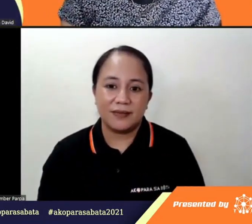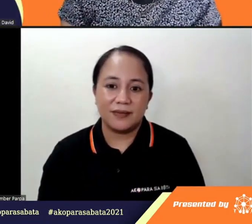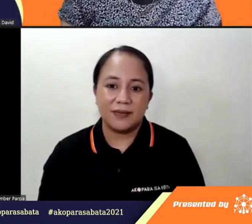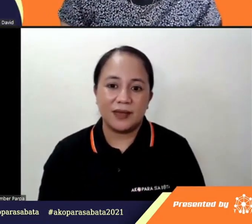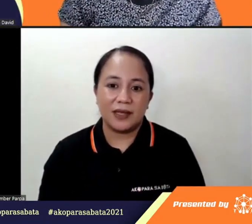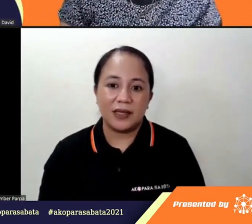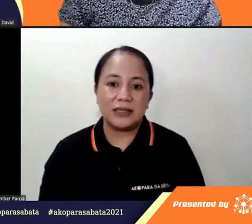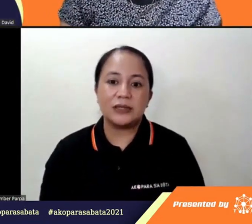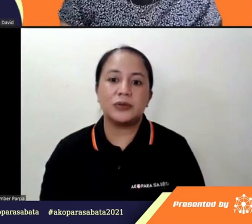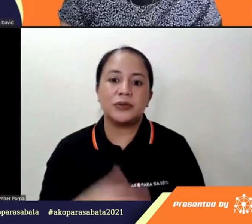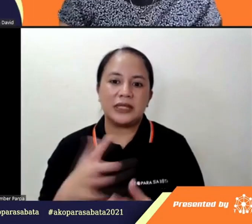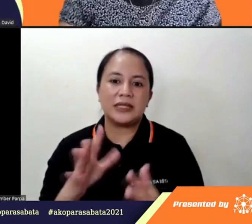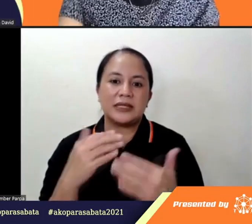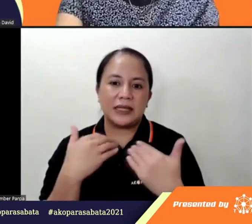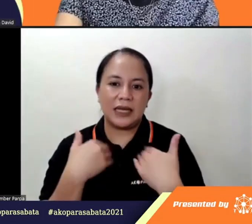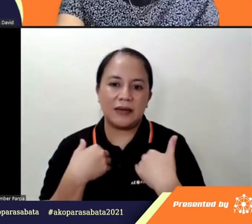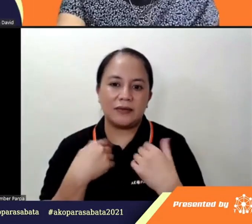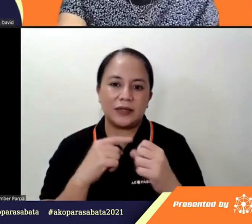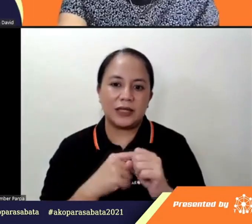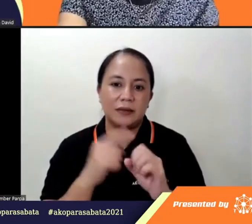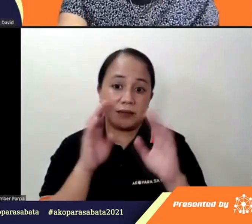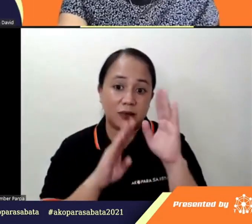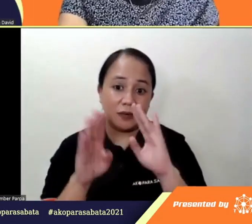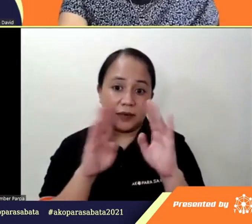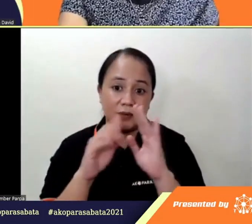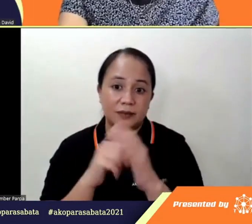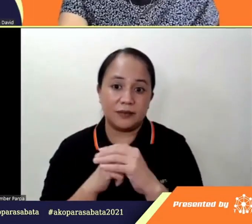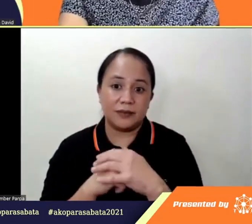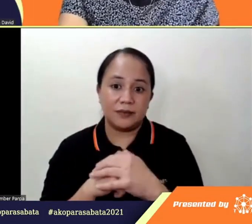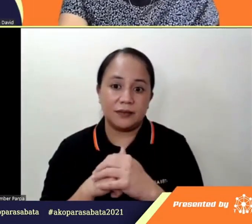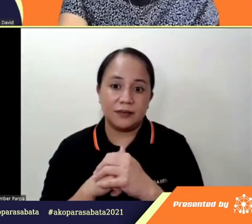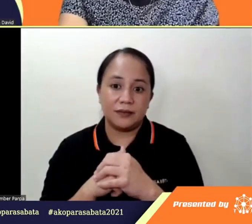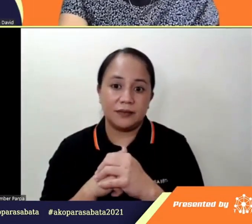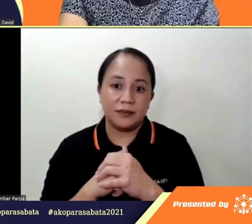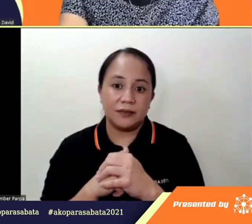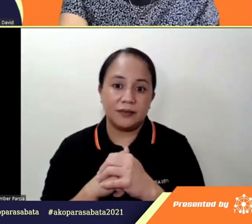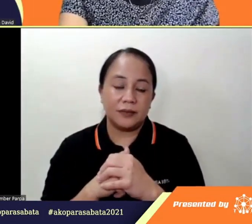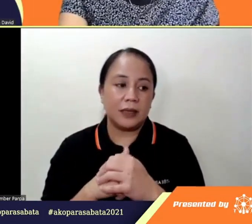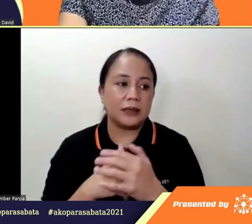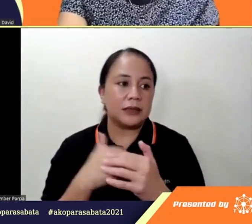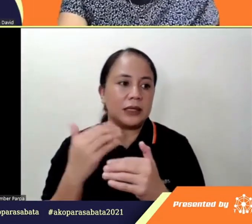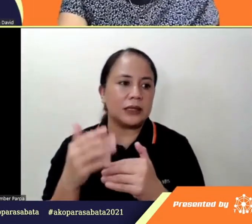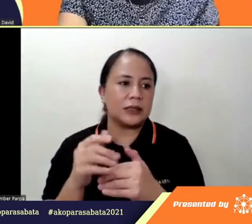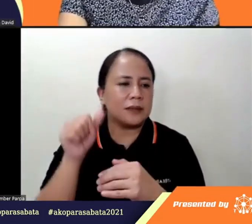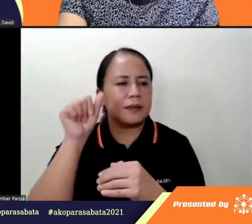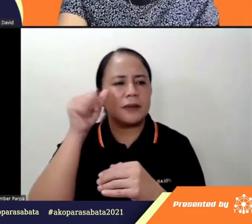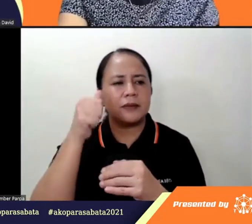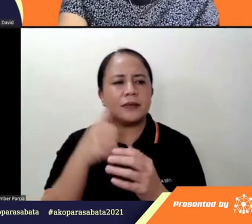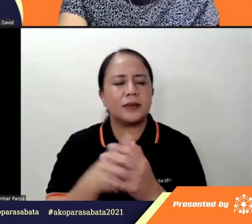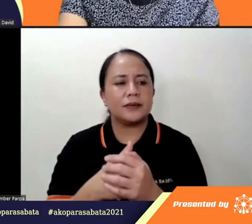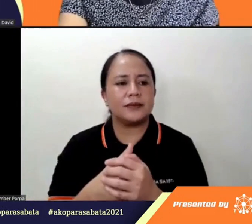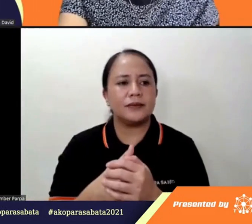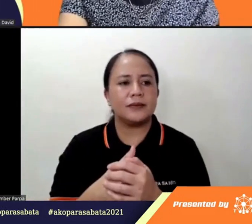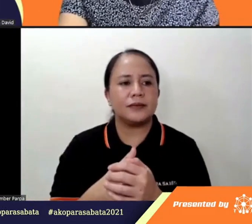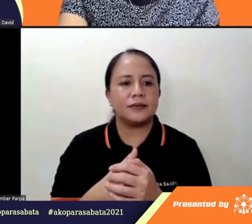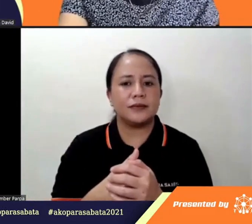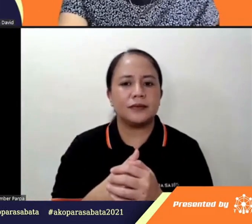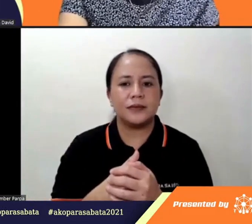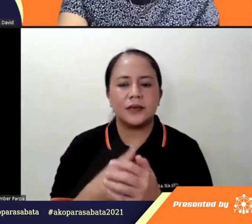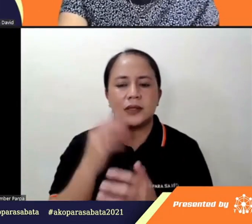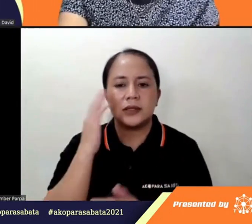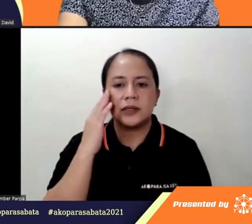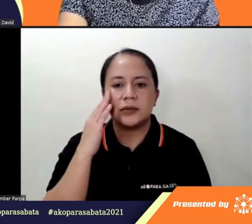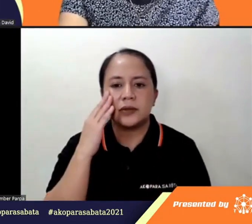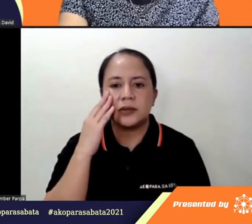those who already have beginning problems. Oo. And then remember yung whistleblower